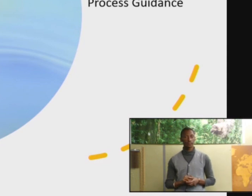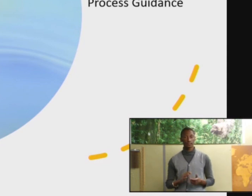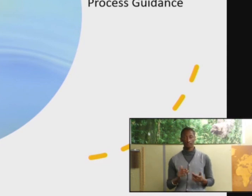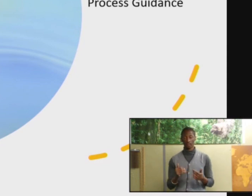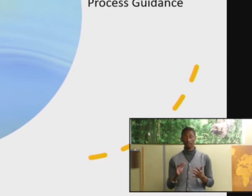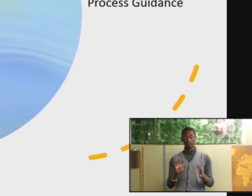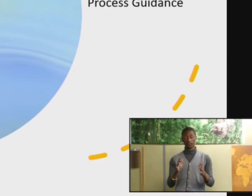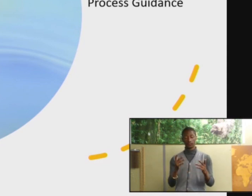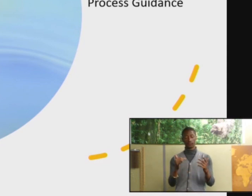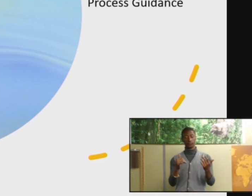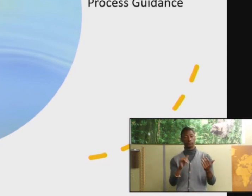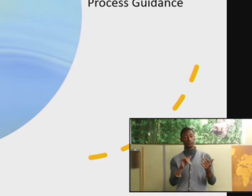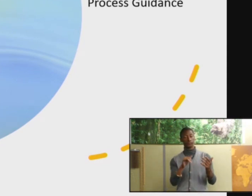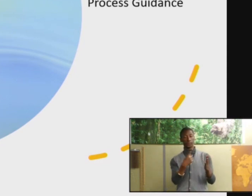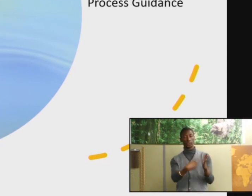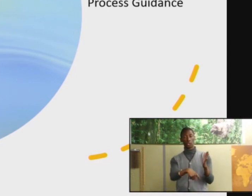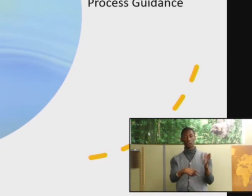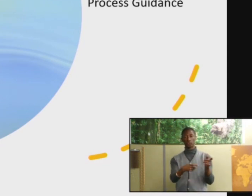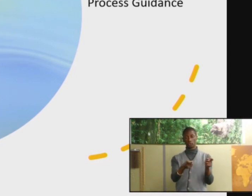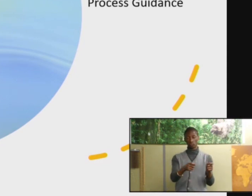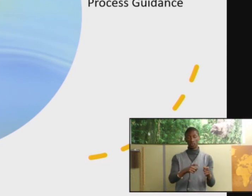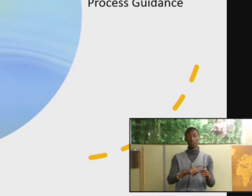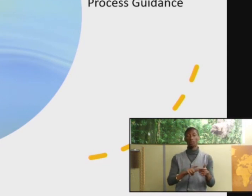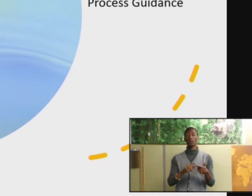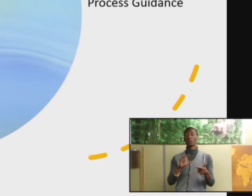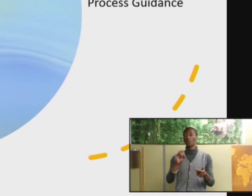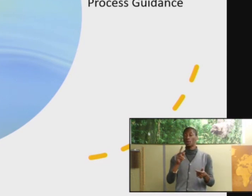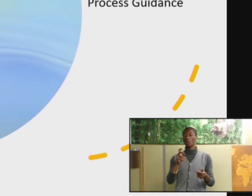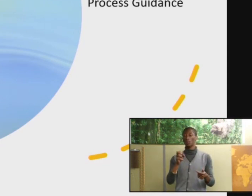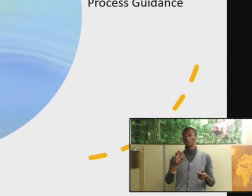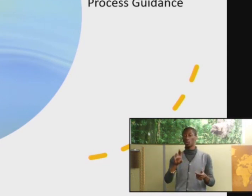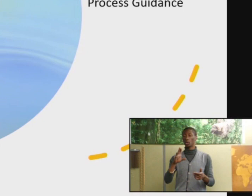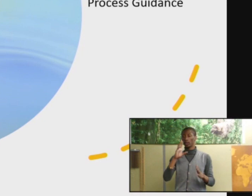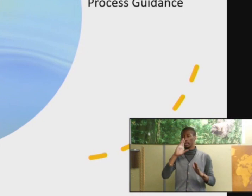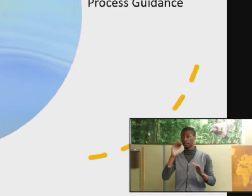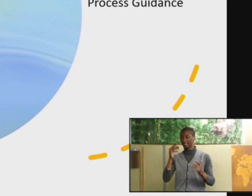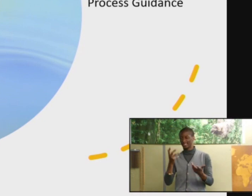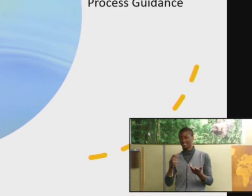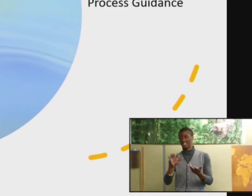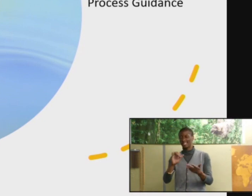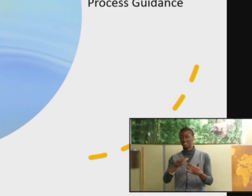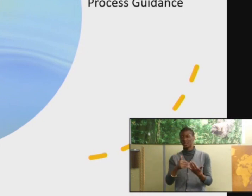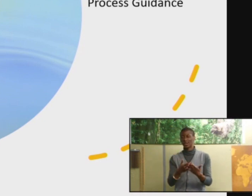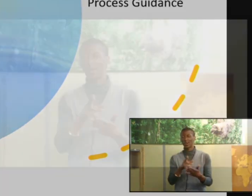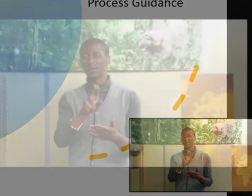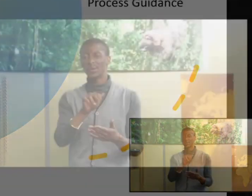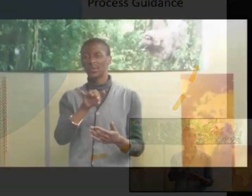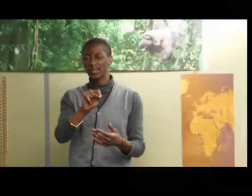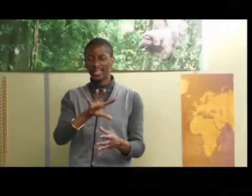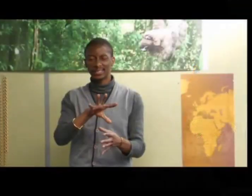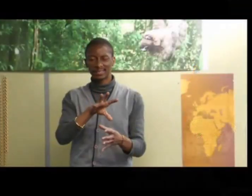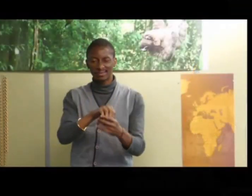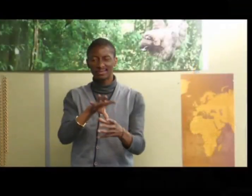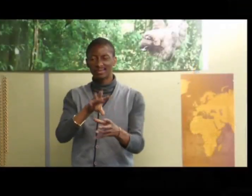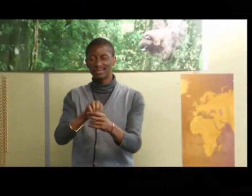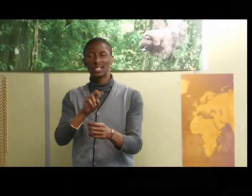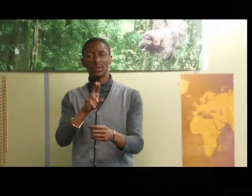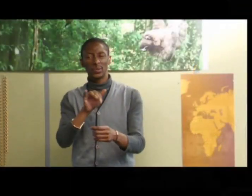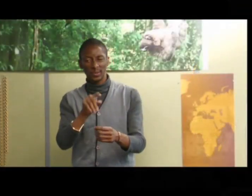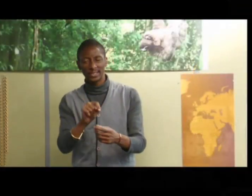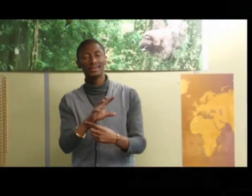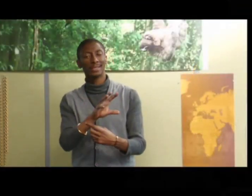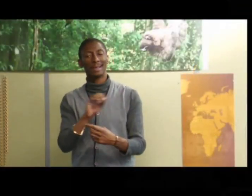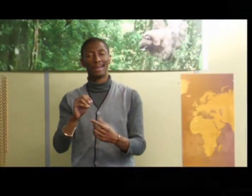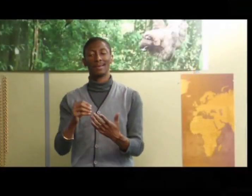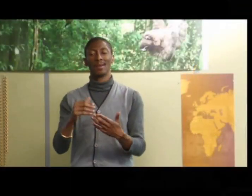control and owner expectations, which would be all the units, putting together an exhibit, and then we have process guidance, and that's